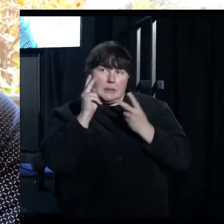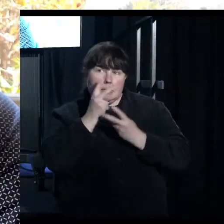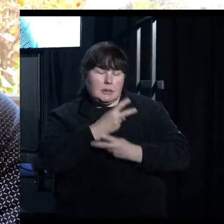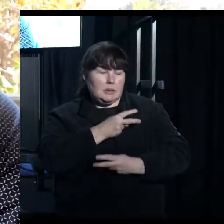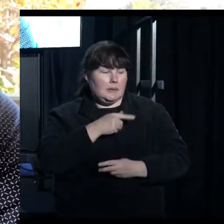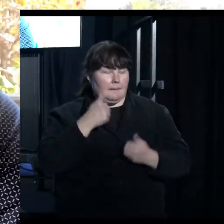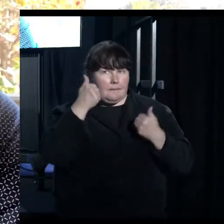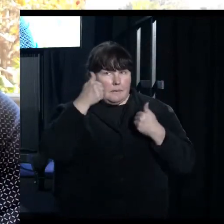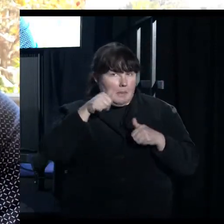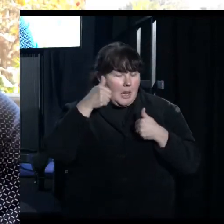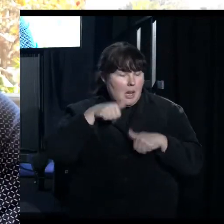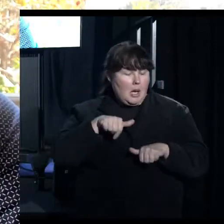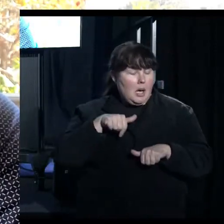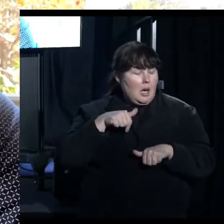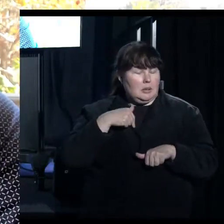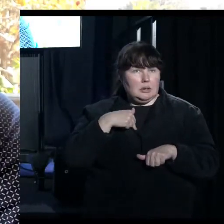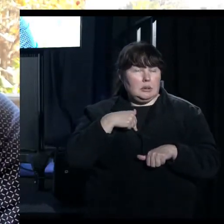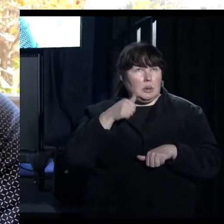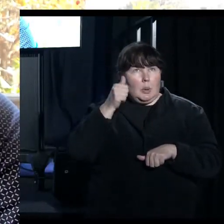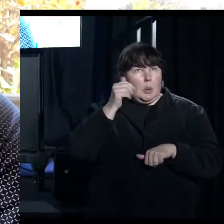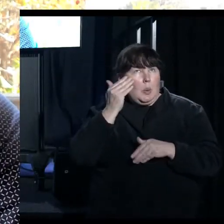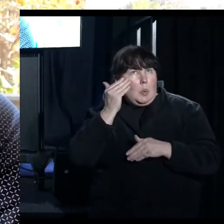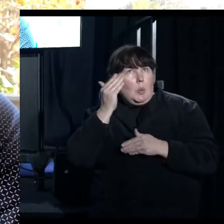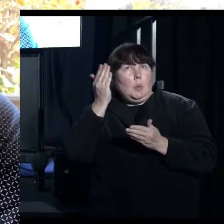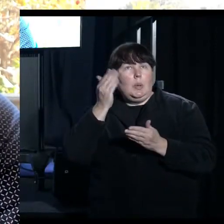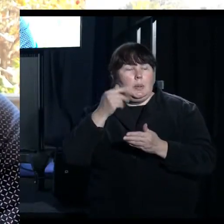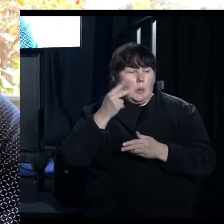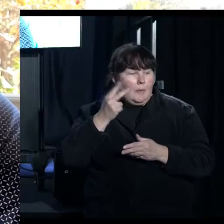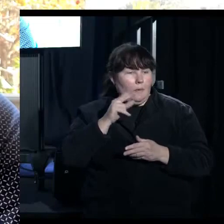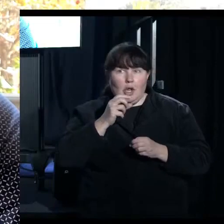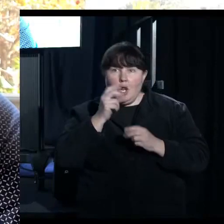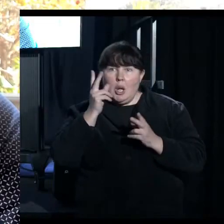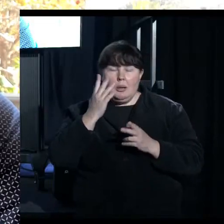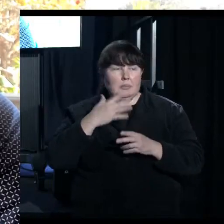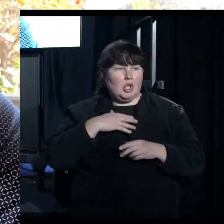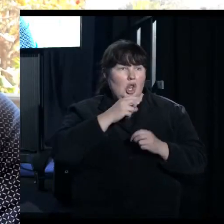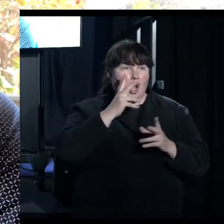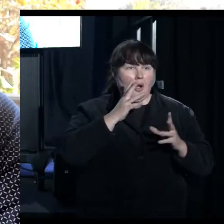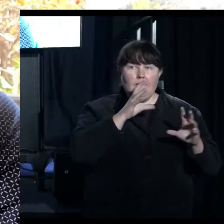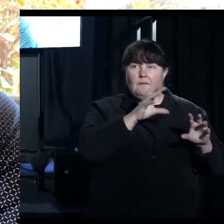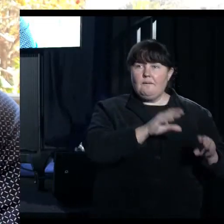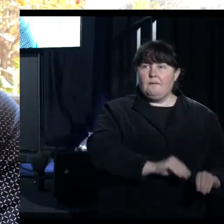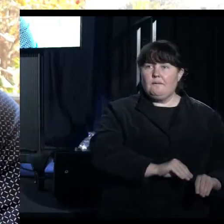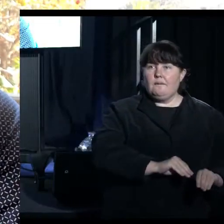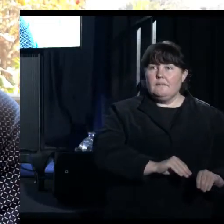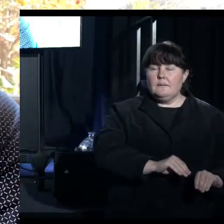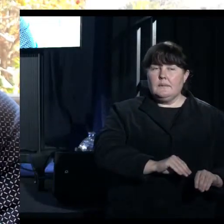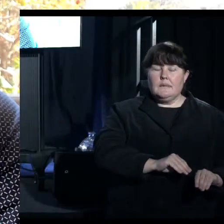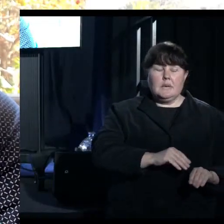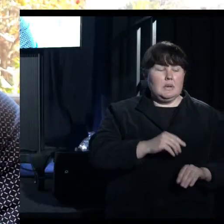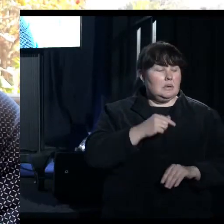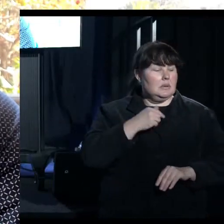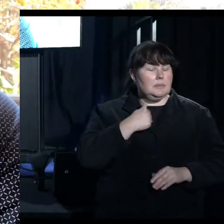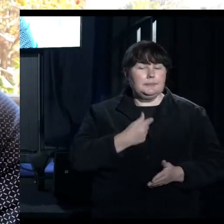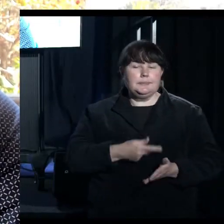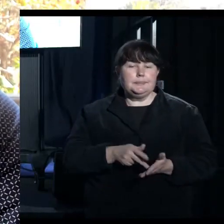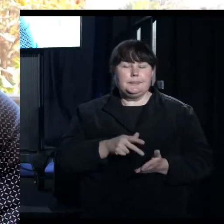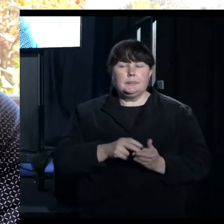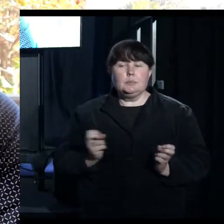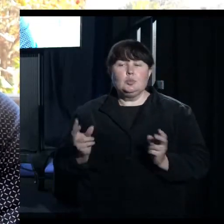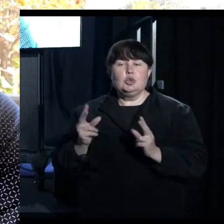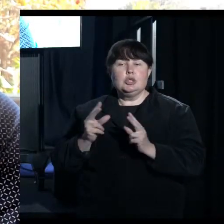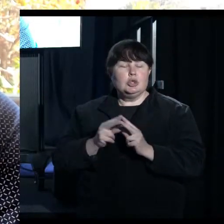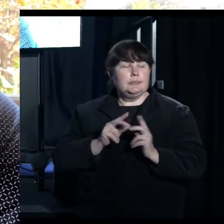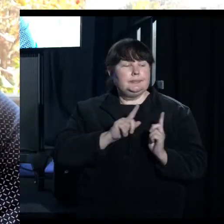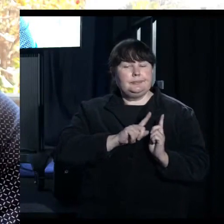Walking across a footbridge, he tells me water is harder than concrete. Someone jumped from this very bridge